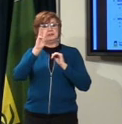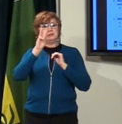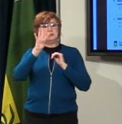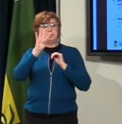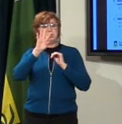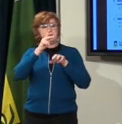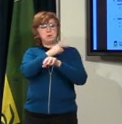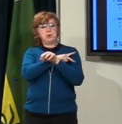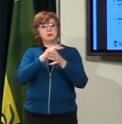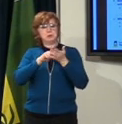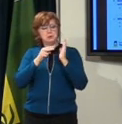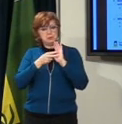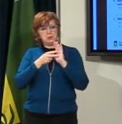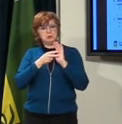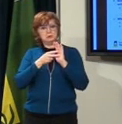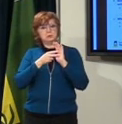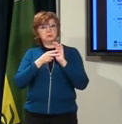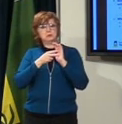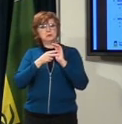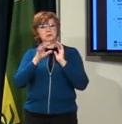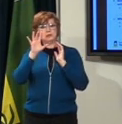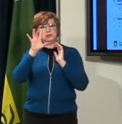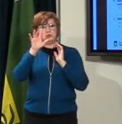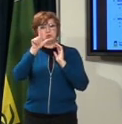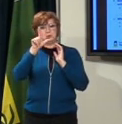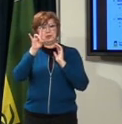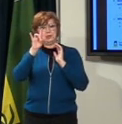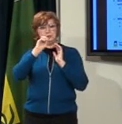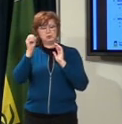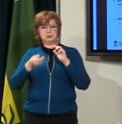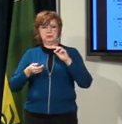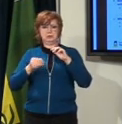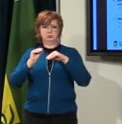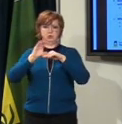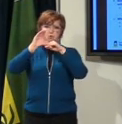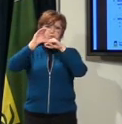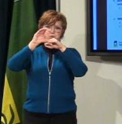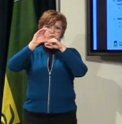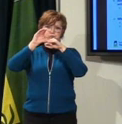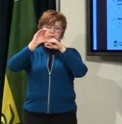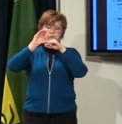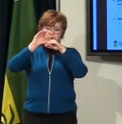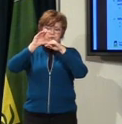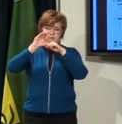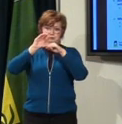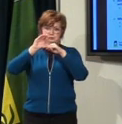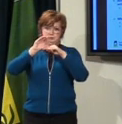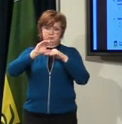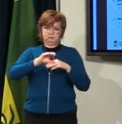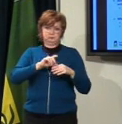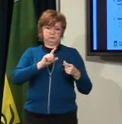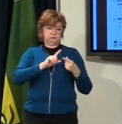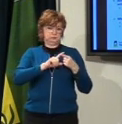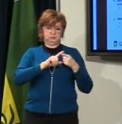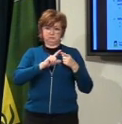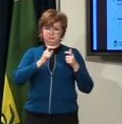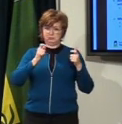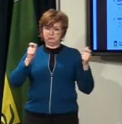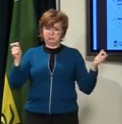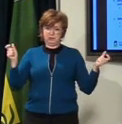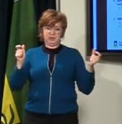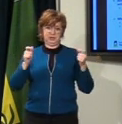Regina combined. So this is a major increase in patients